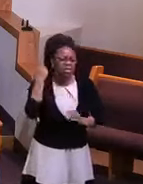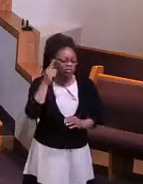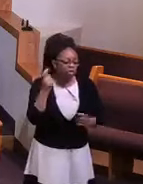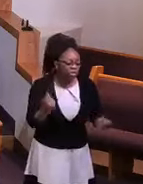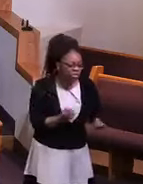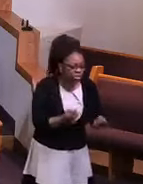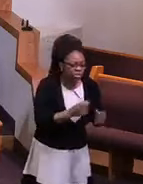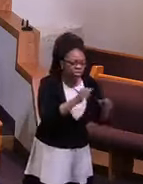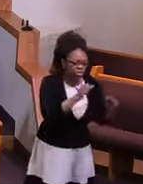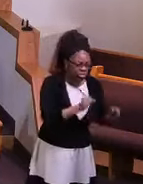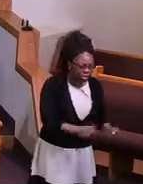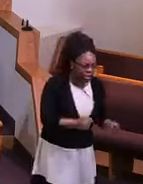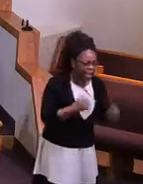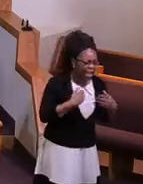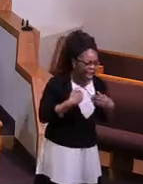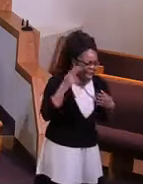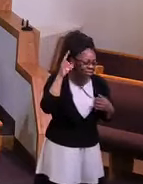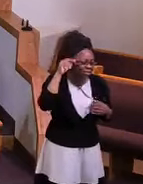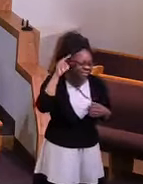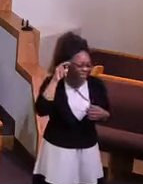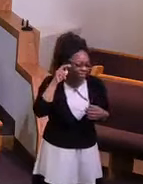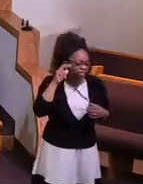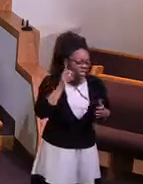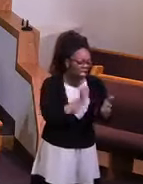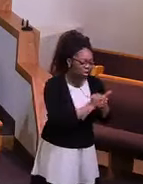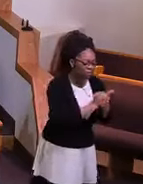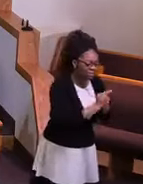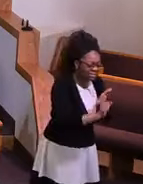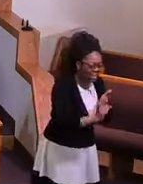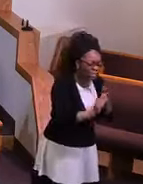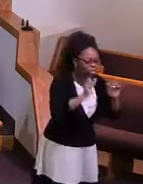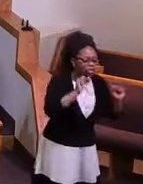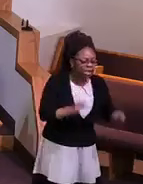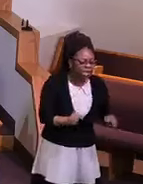demon possessed, and for saints, you can be demon influenced.